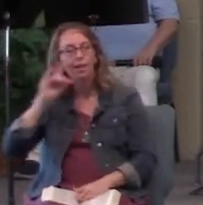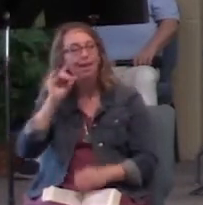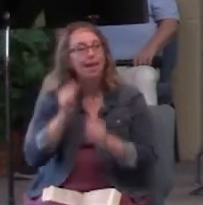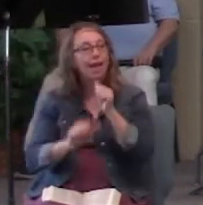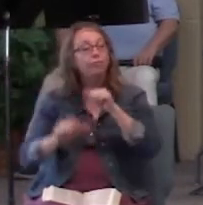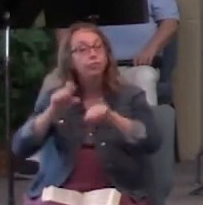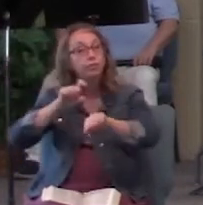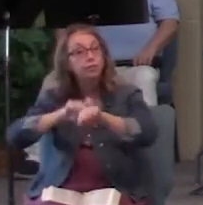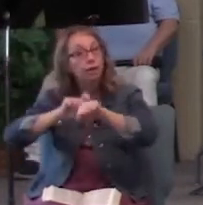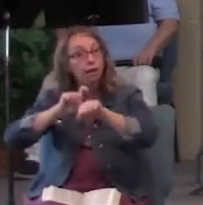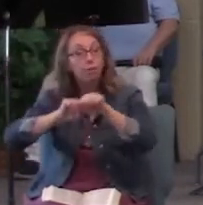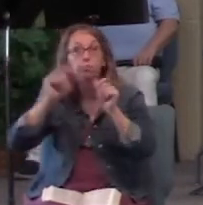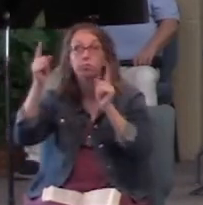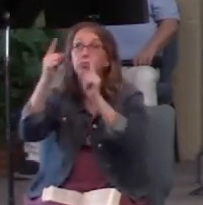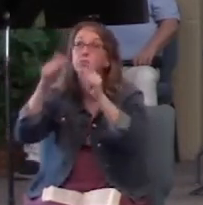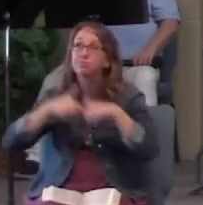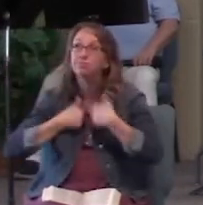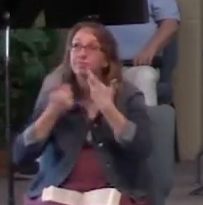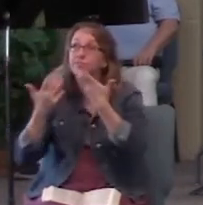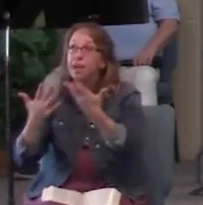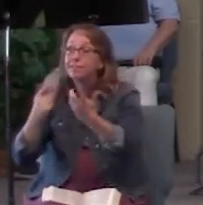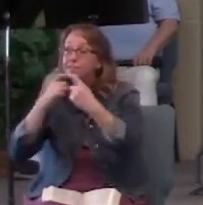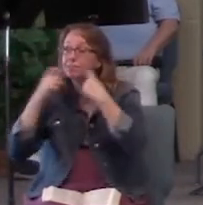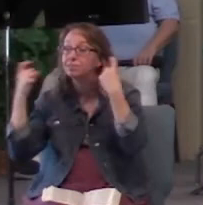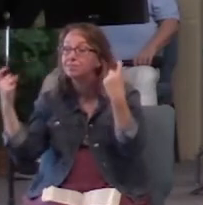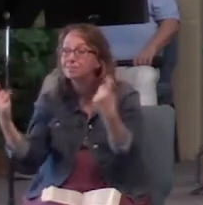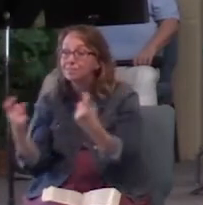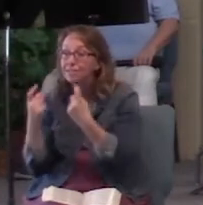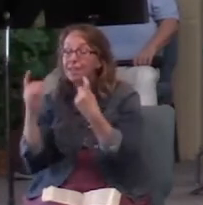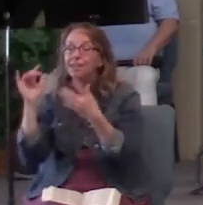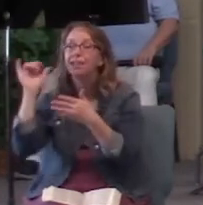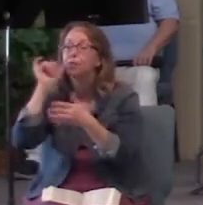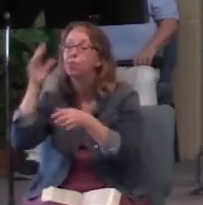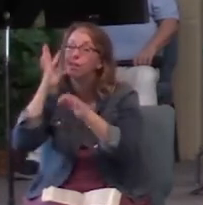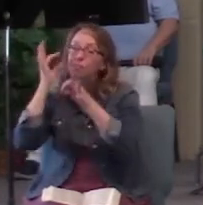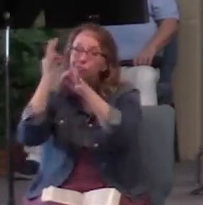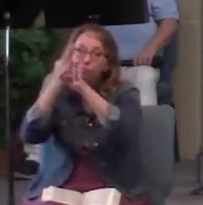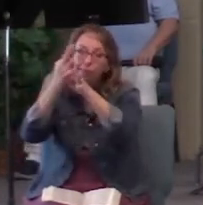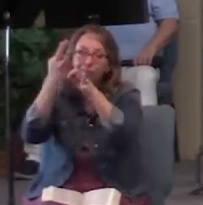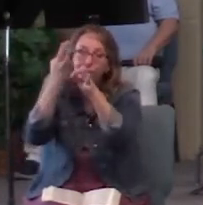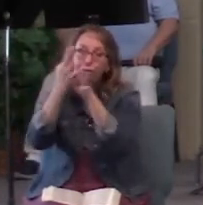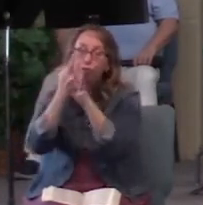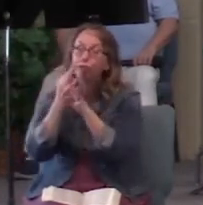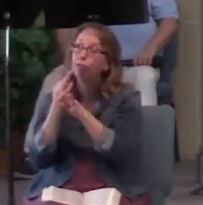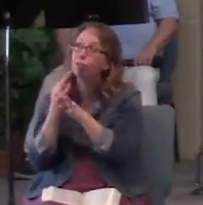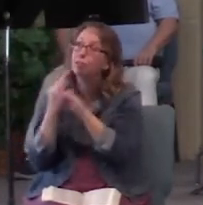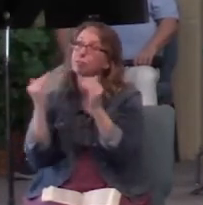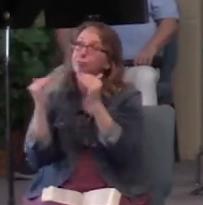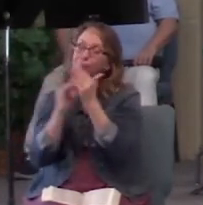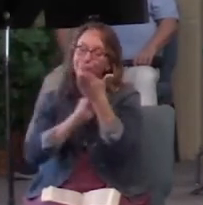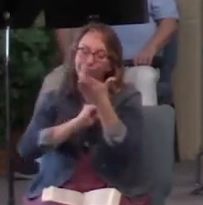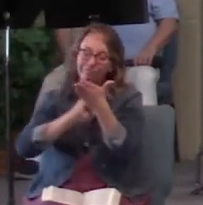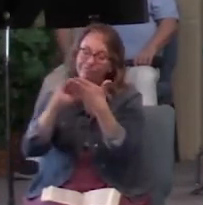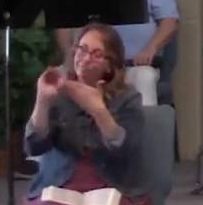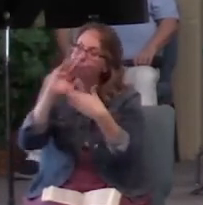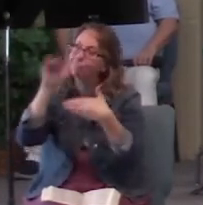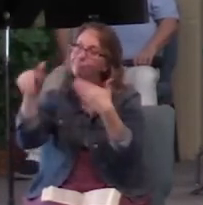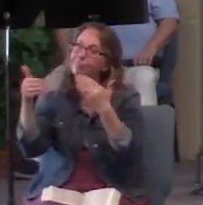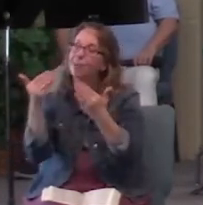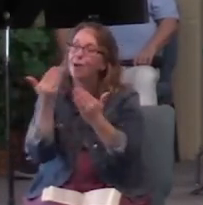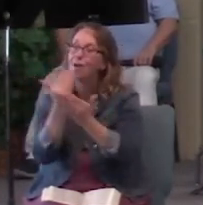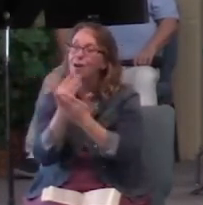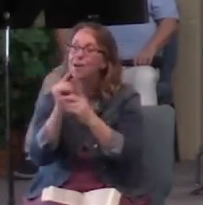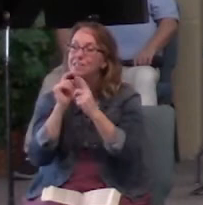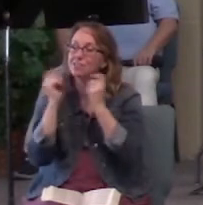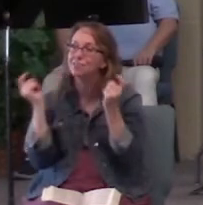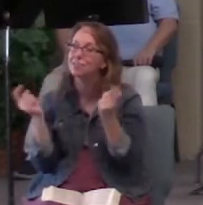to me and you confess your sin to me, I will be faithful and just to forgive you of all your sin